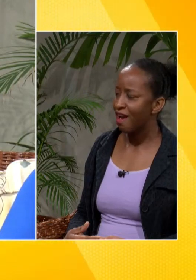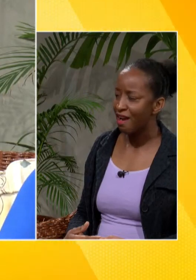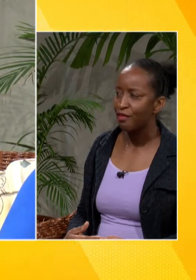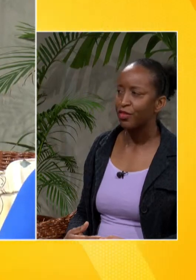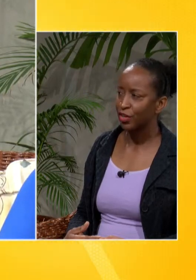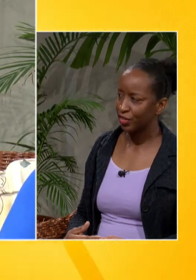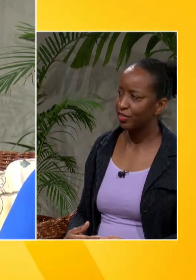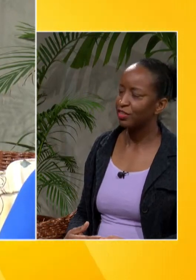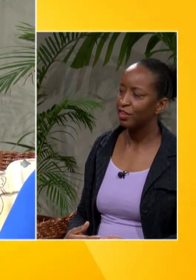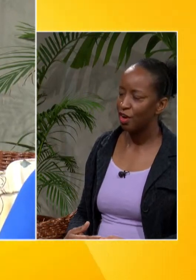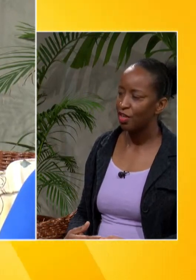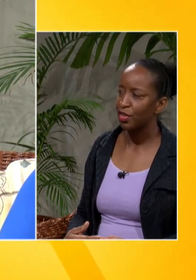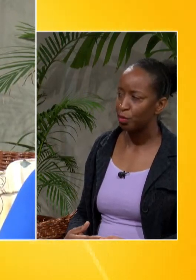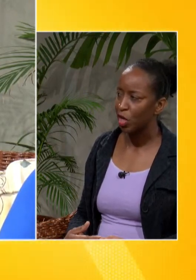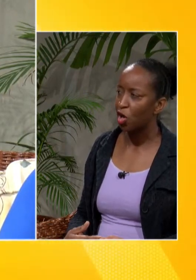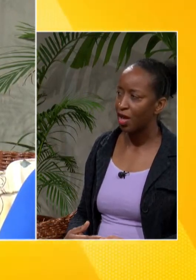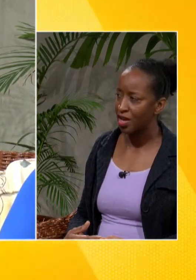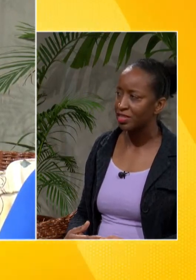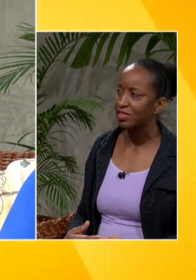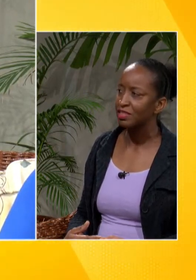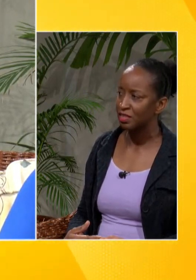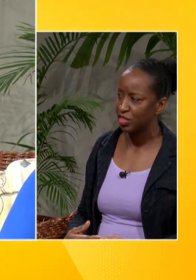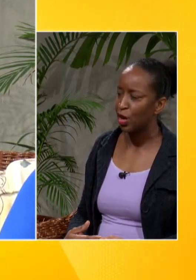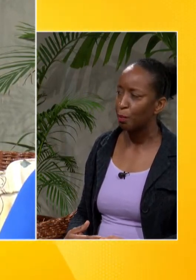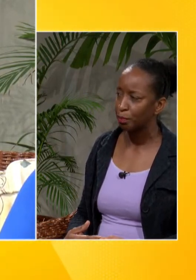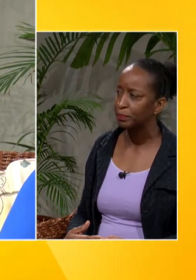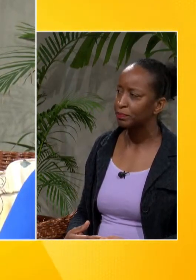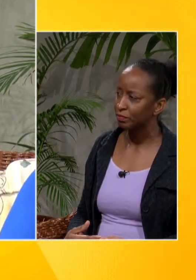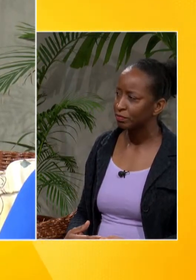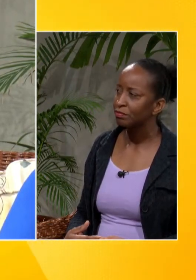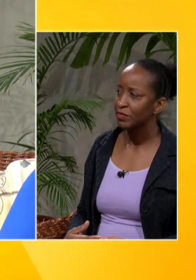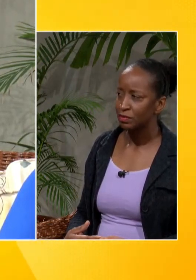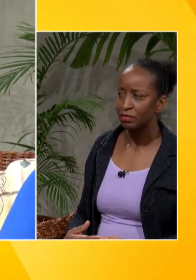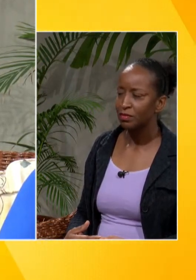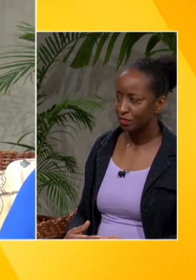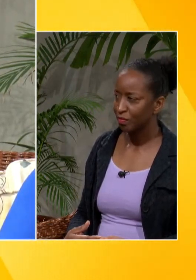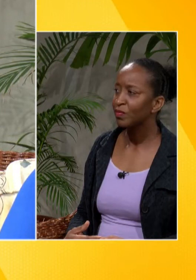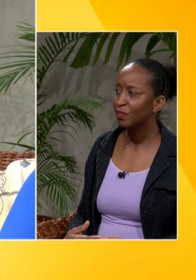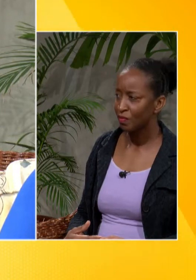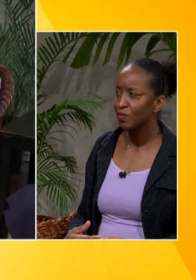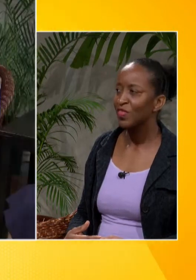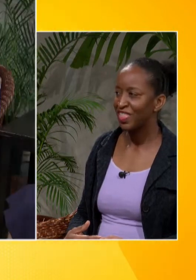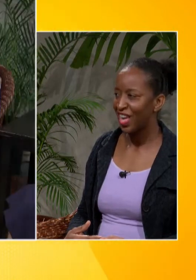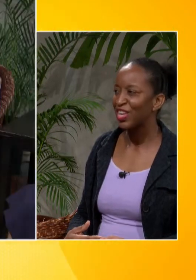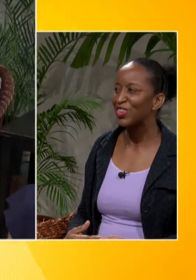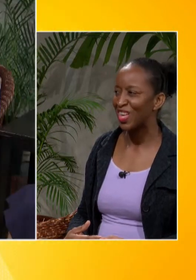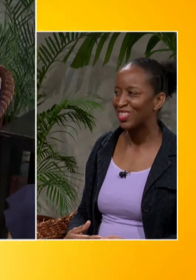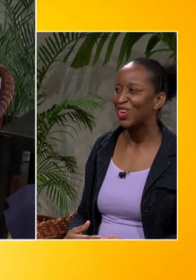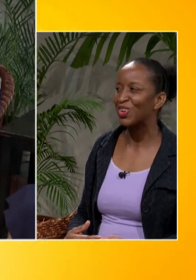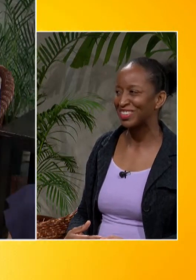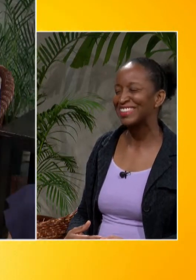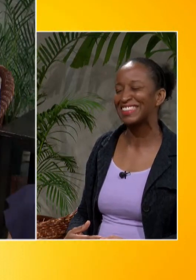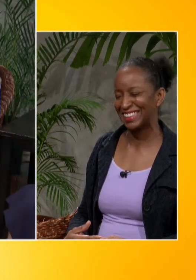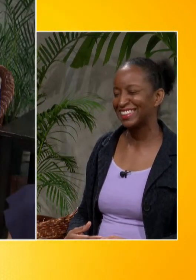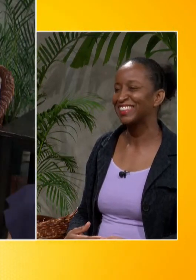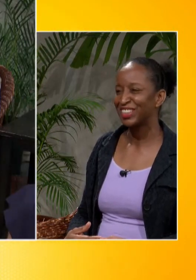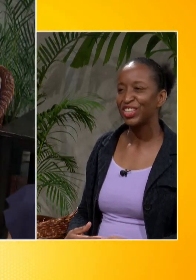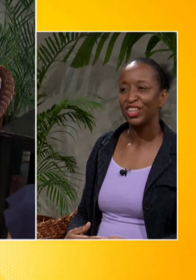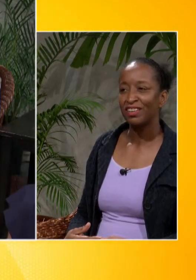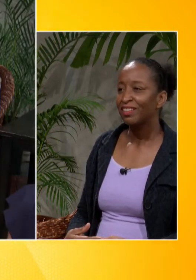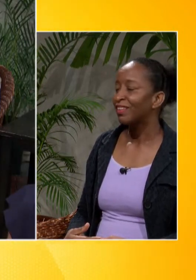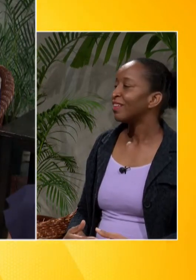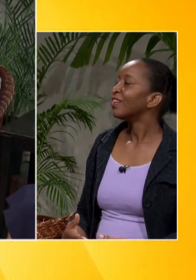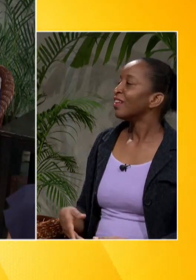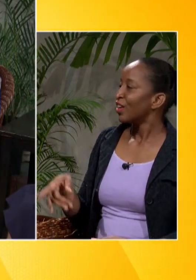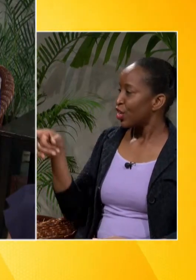Don't ever call us dumb. All right. Well, Christina, keep us in check. Thank you, that's all.